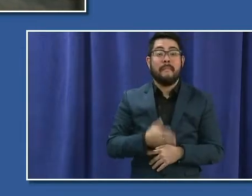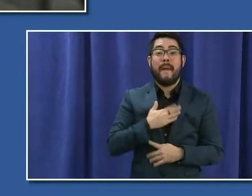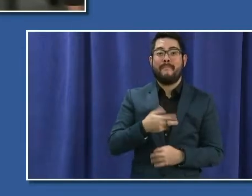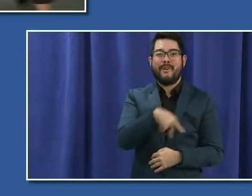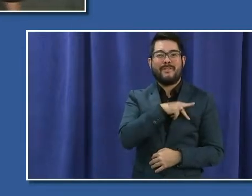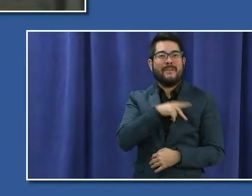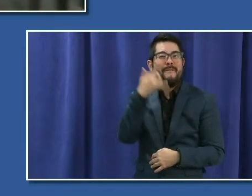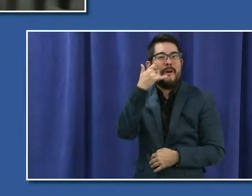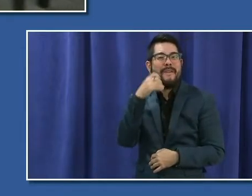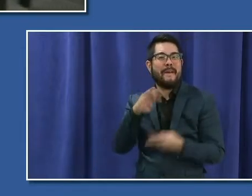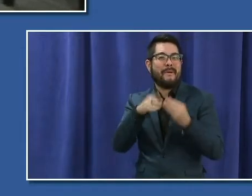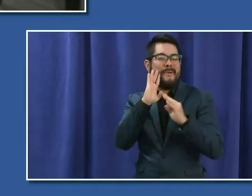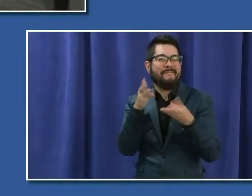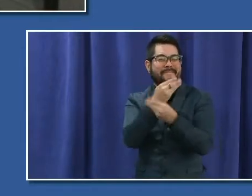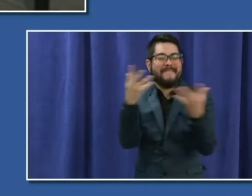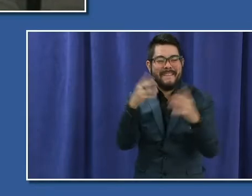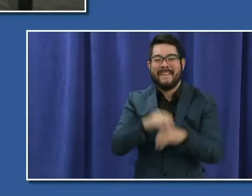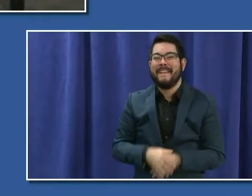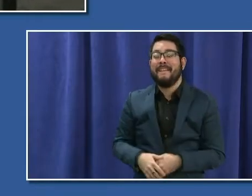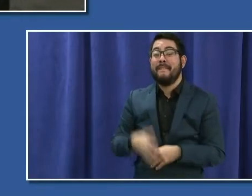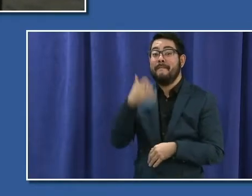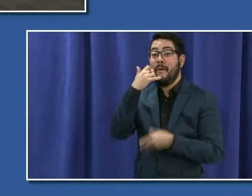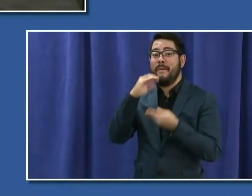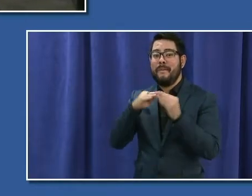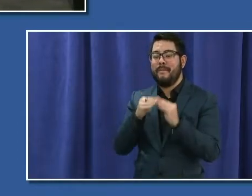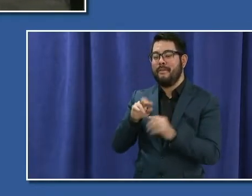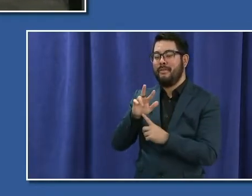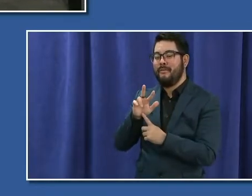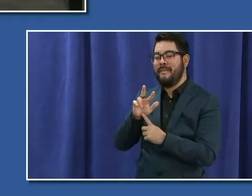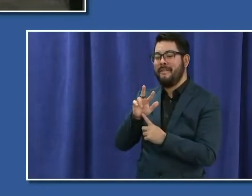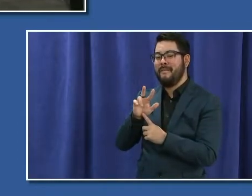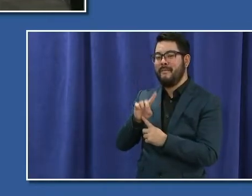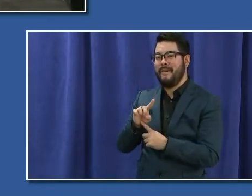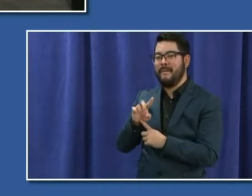now. That's right. Ready? It's 311.